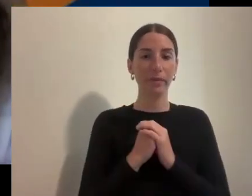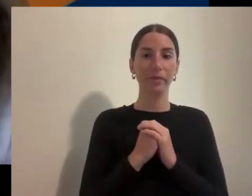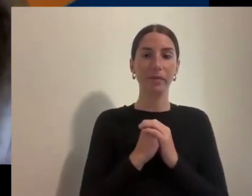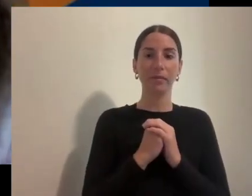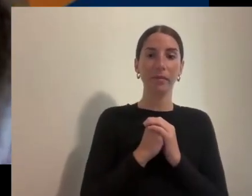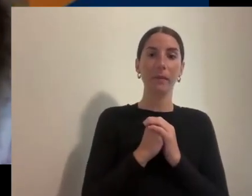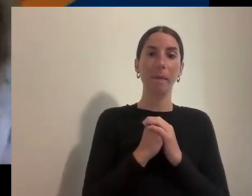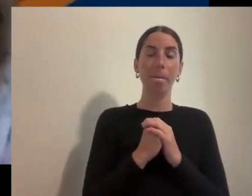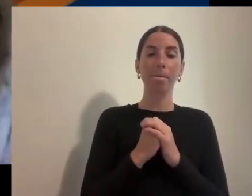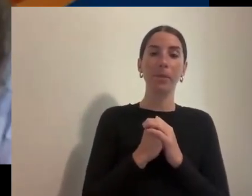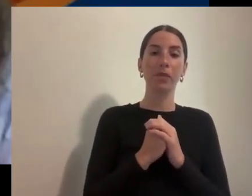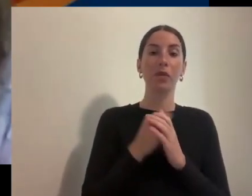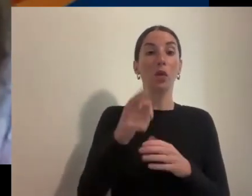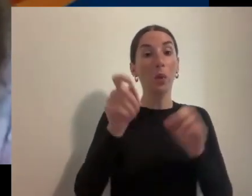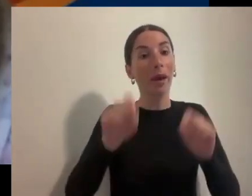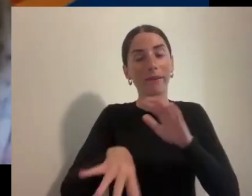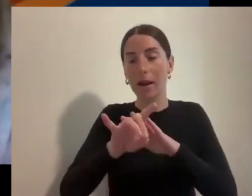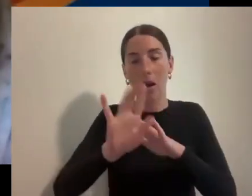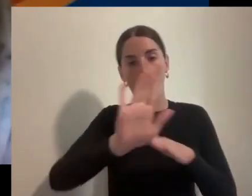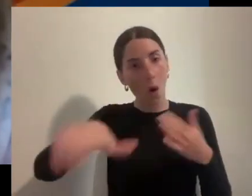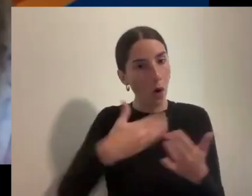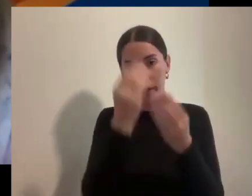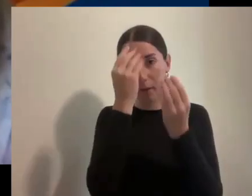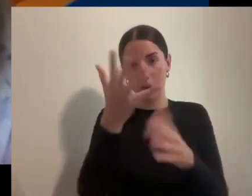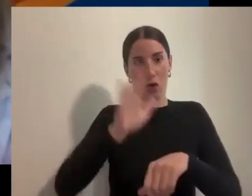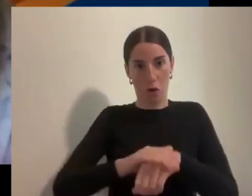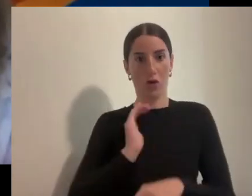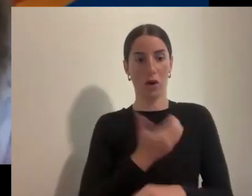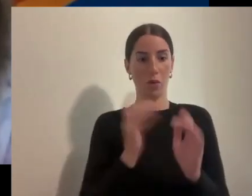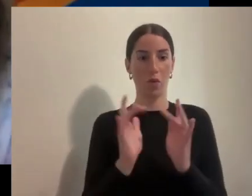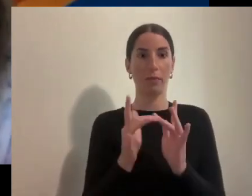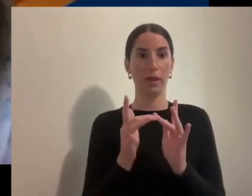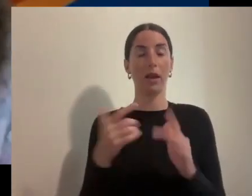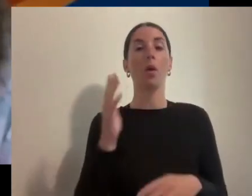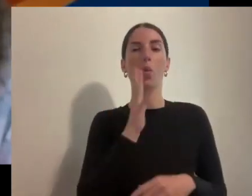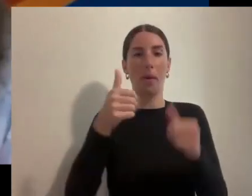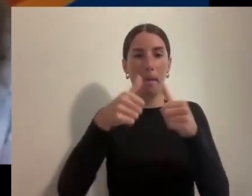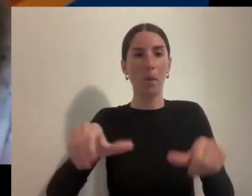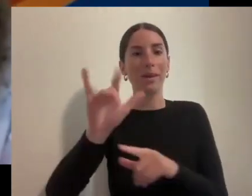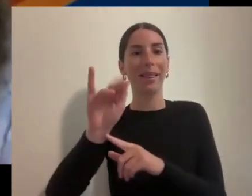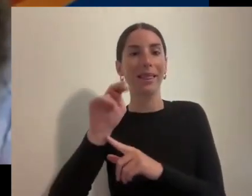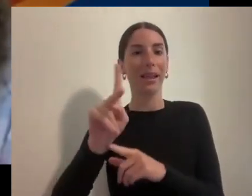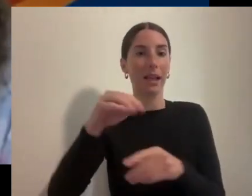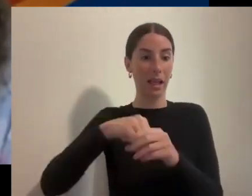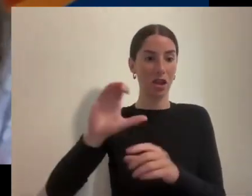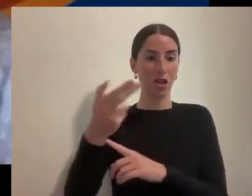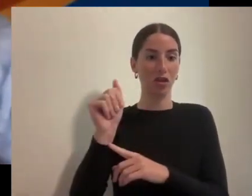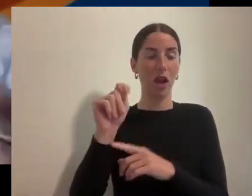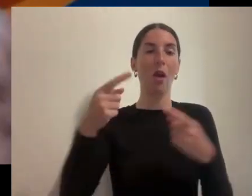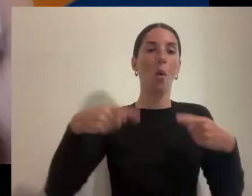you can find all the details on our website, and Naisel will be posting the links in the chat as we go. Just a quick